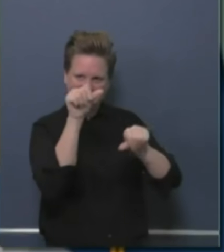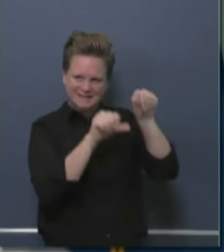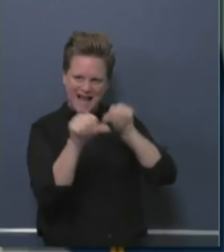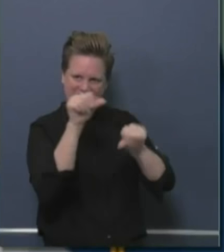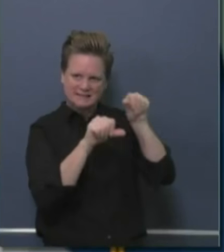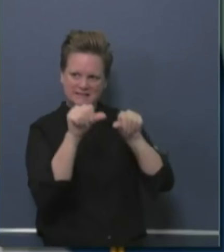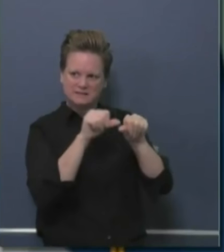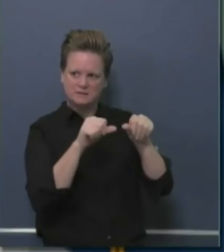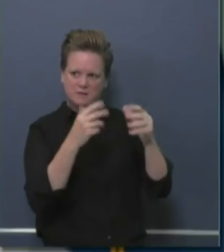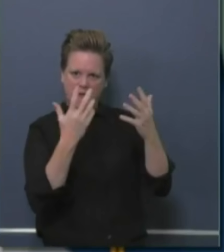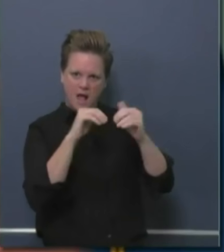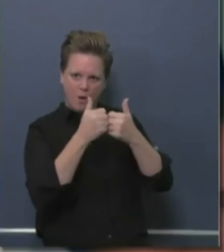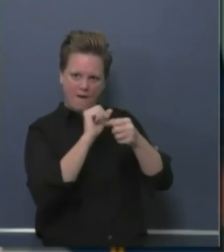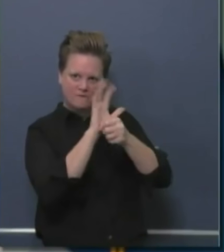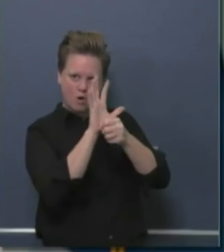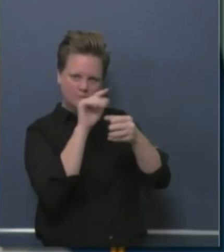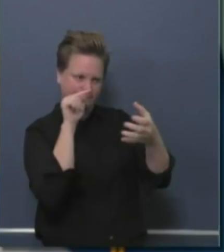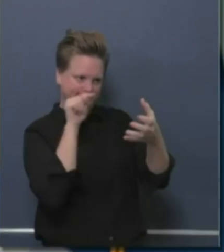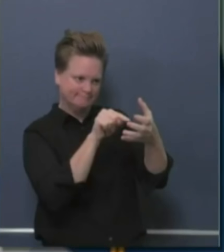have a wonderful day.